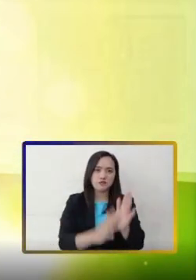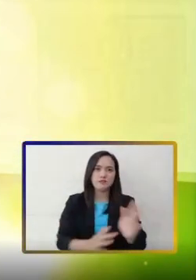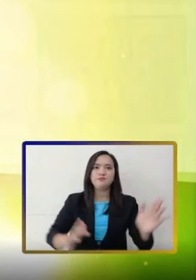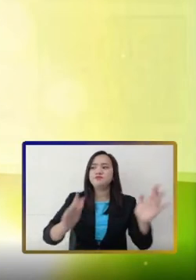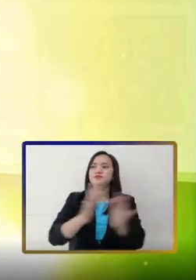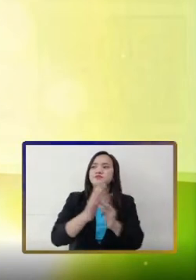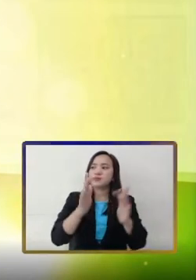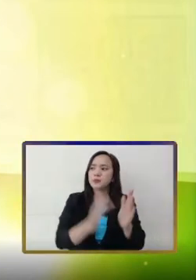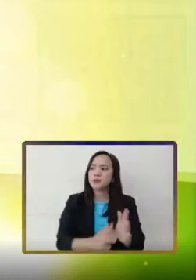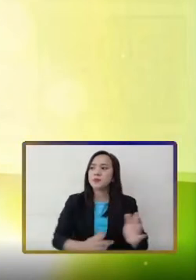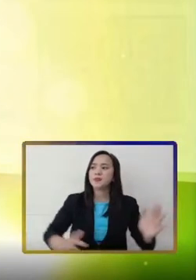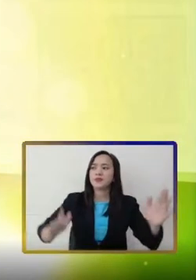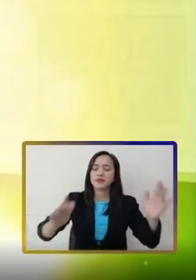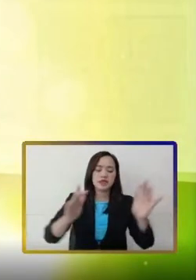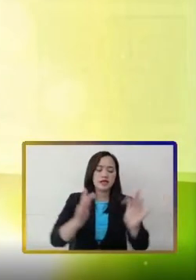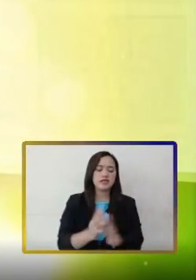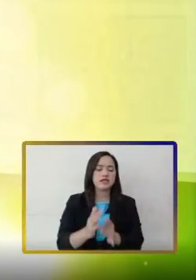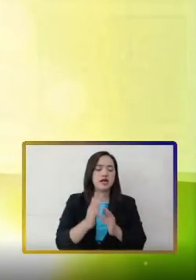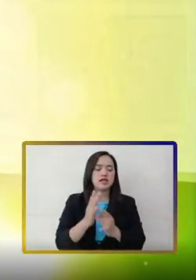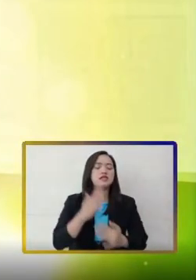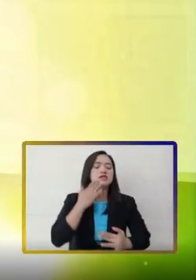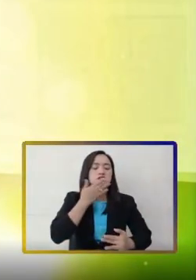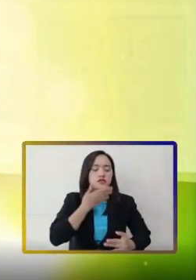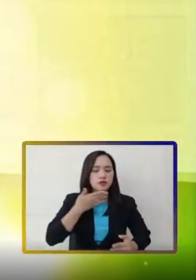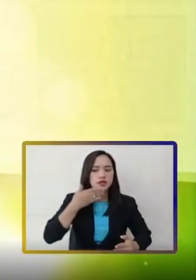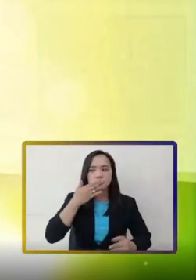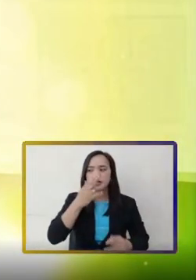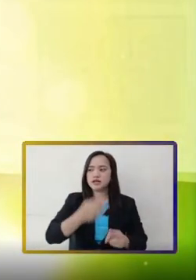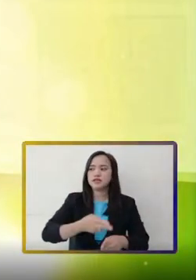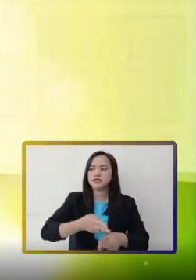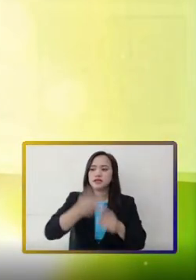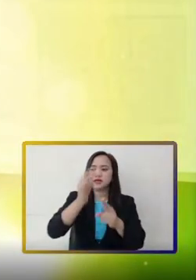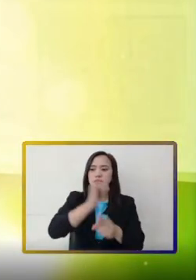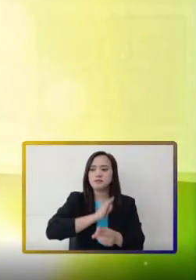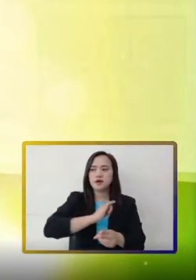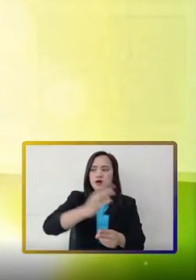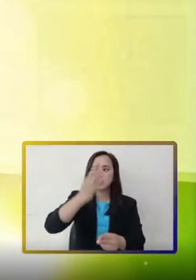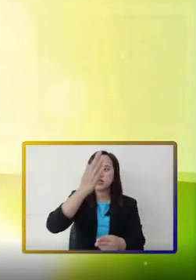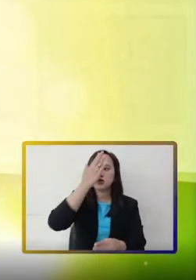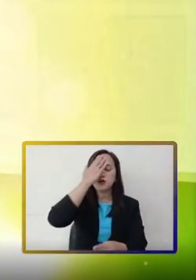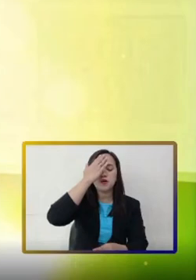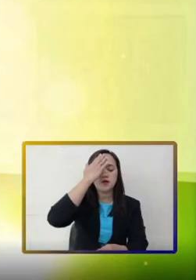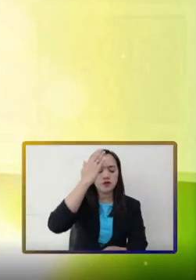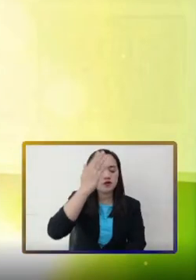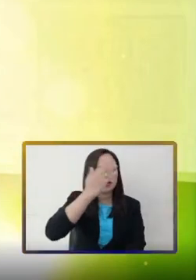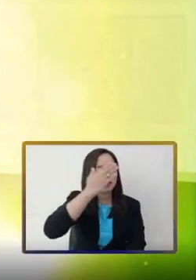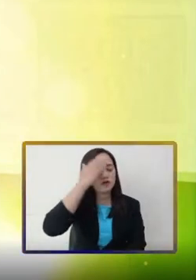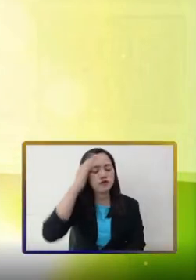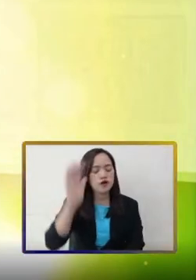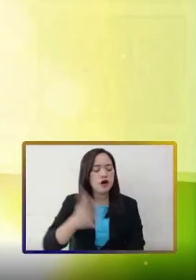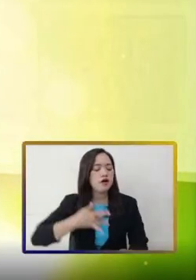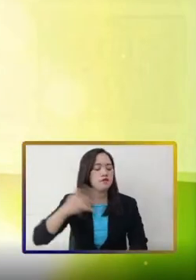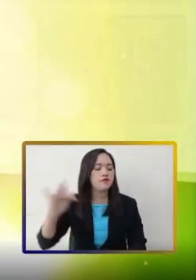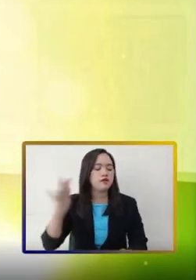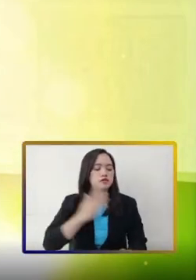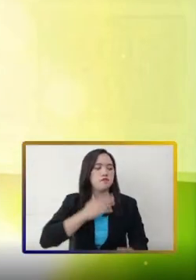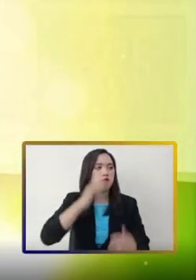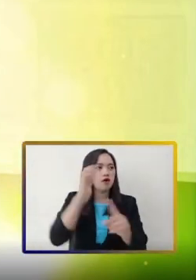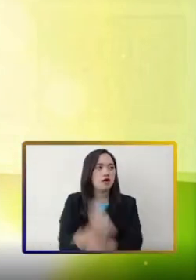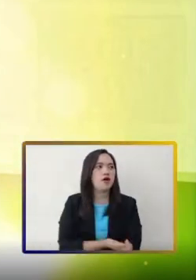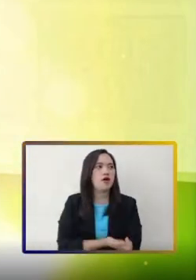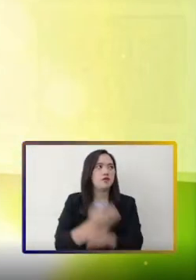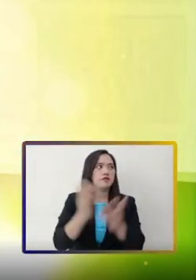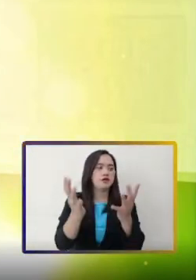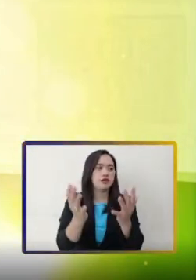Jesus, Jesus, Jesus, sweetest name I know, fills